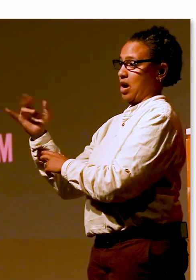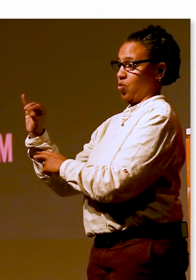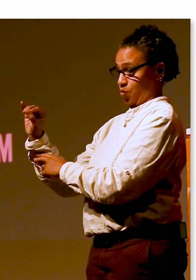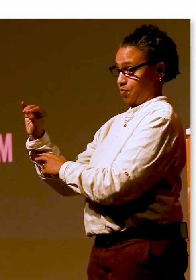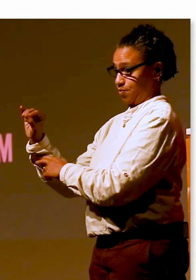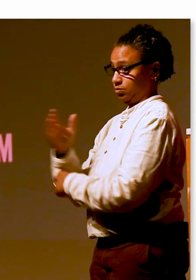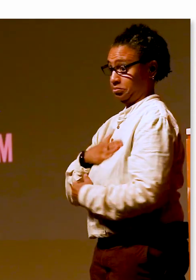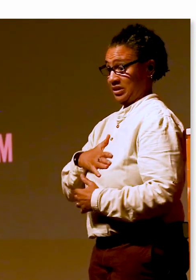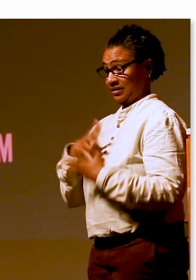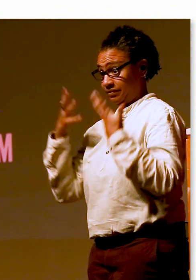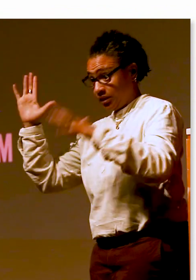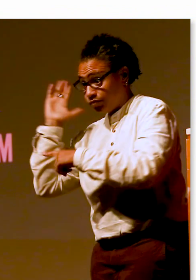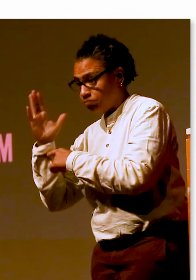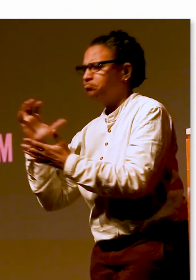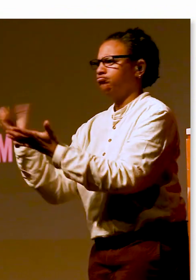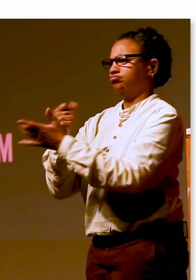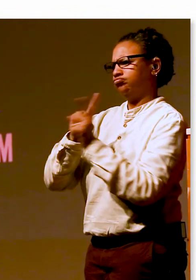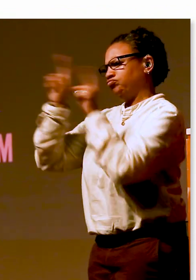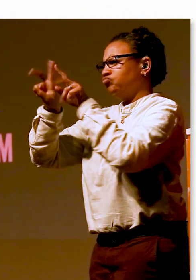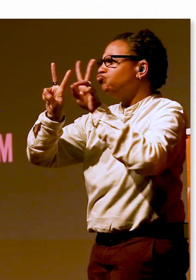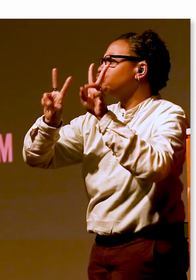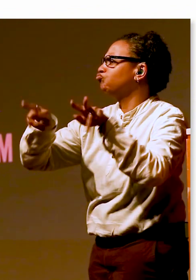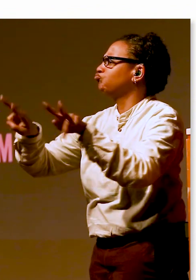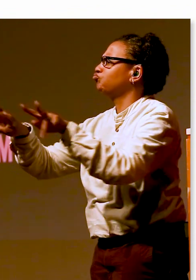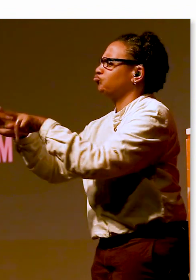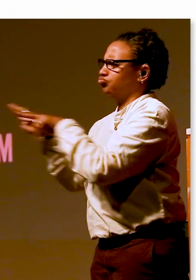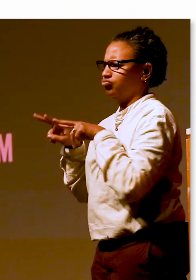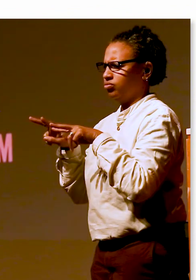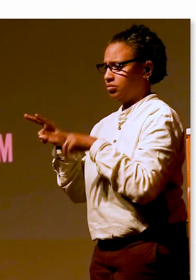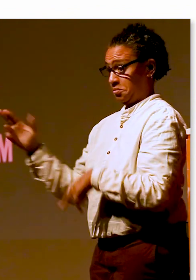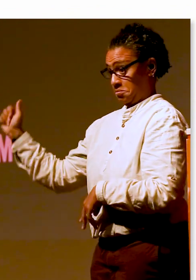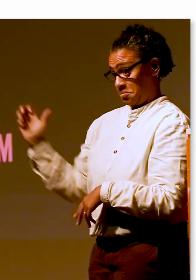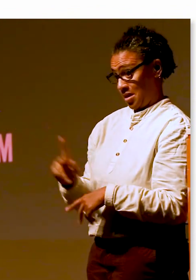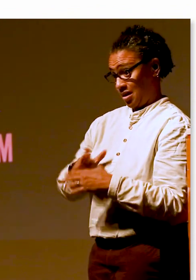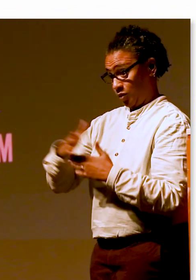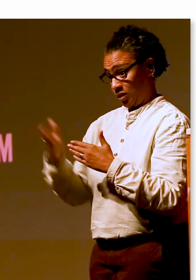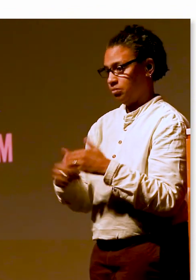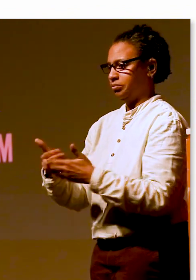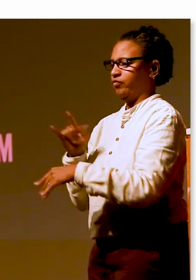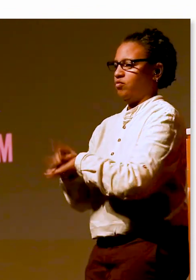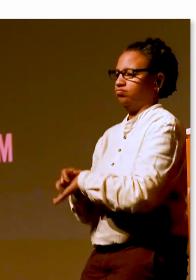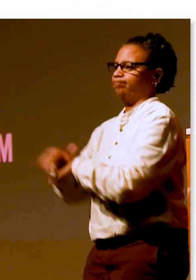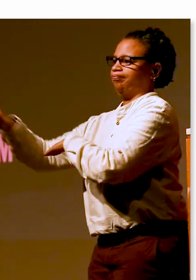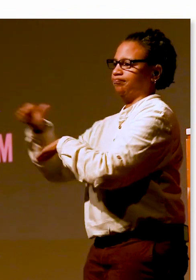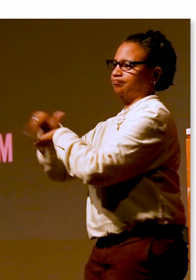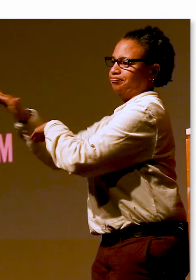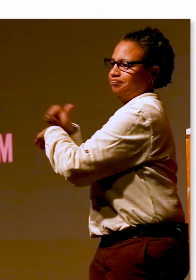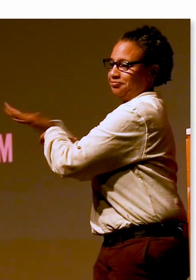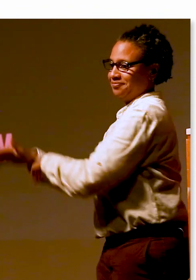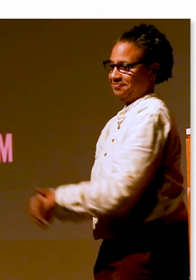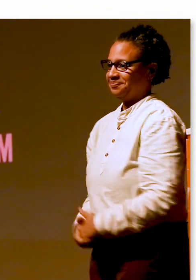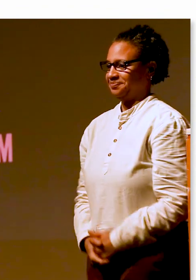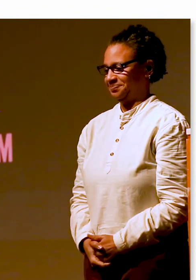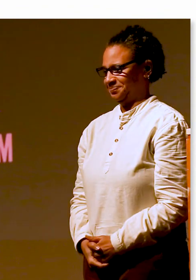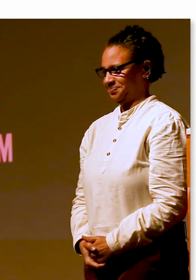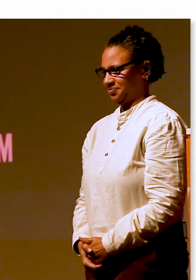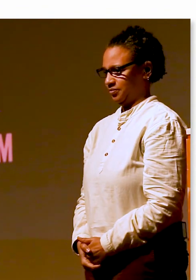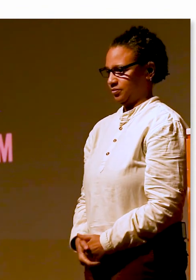after the lecture. Come back this weekend before we send it on its way. But thank you to all of you. We would love to